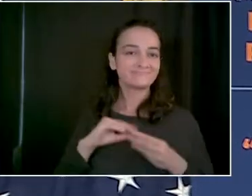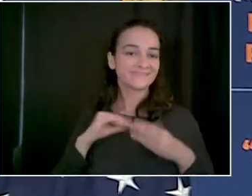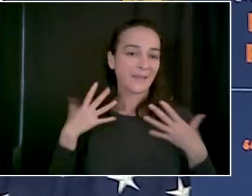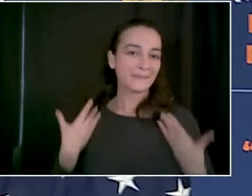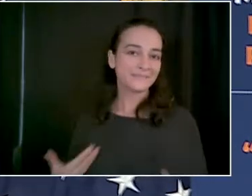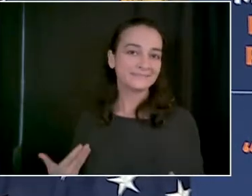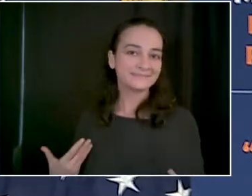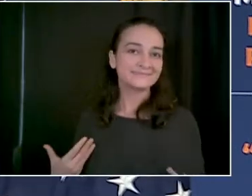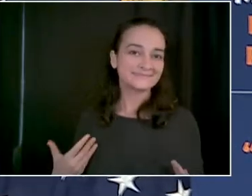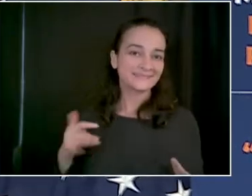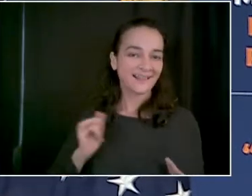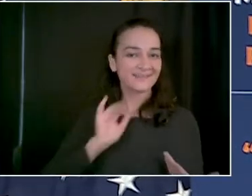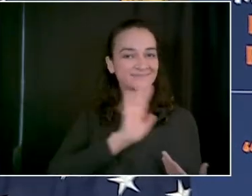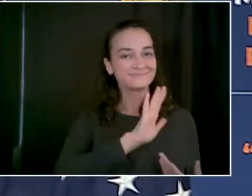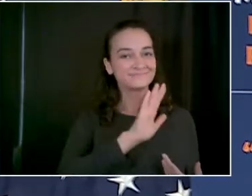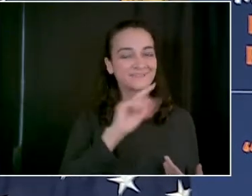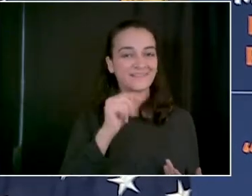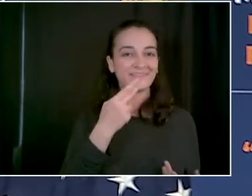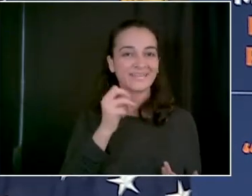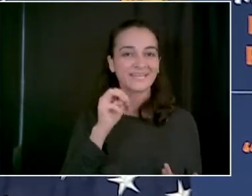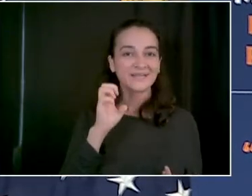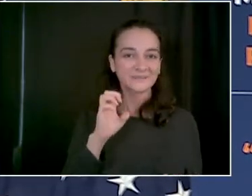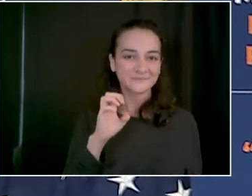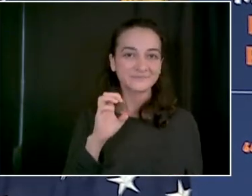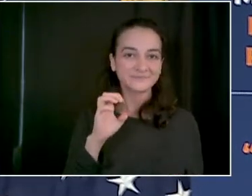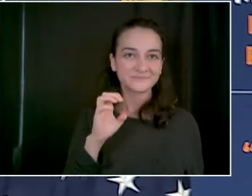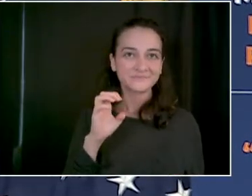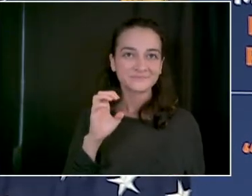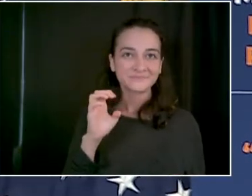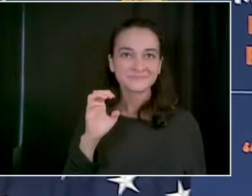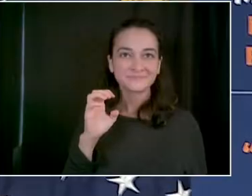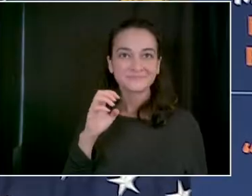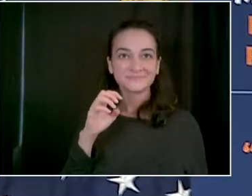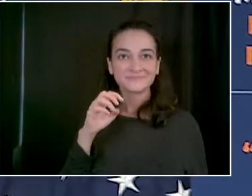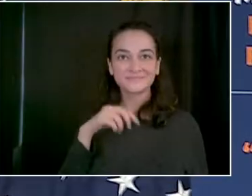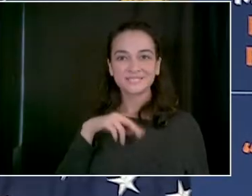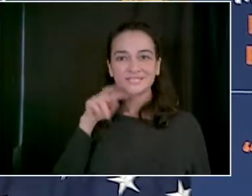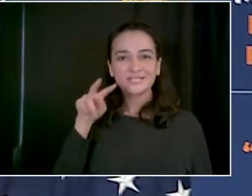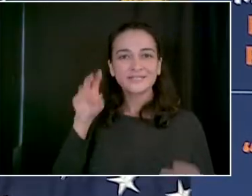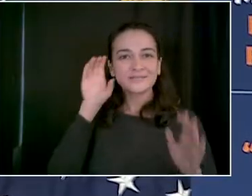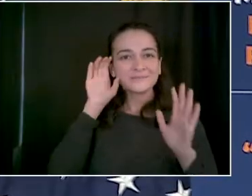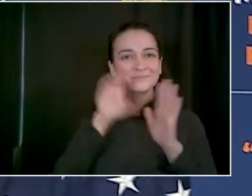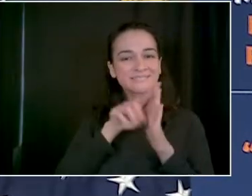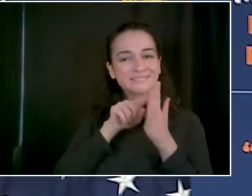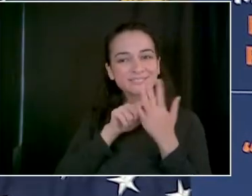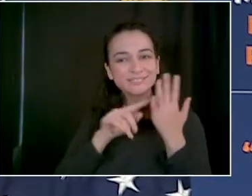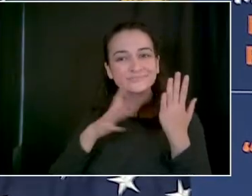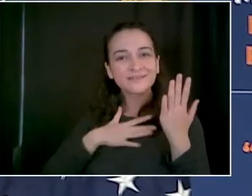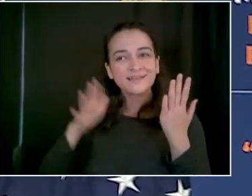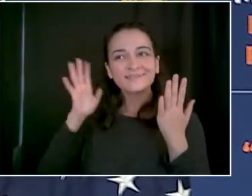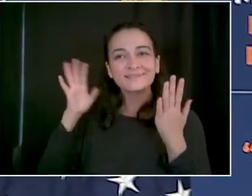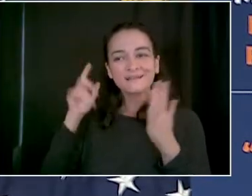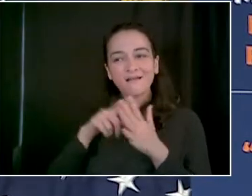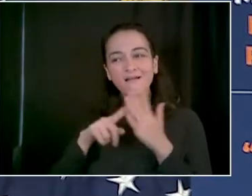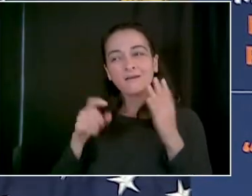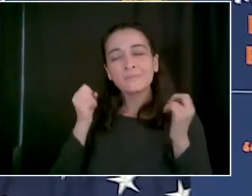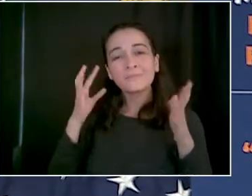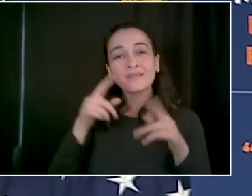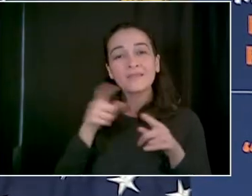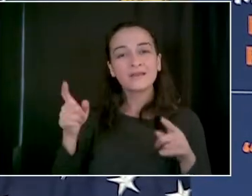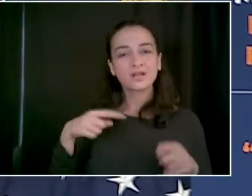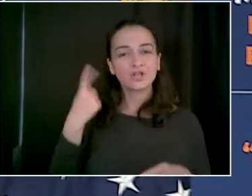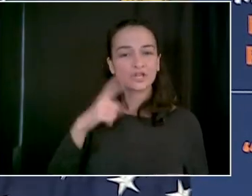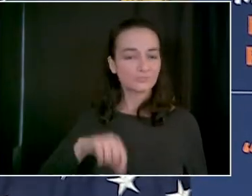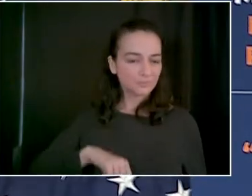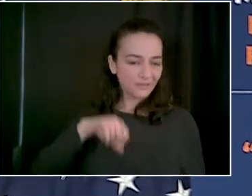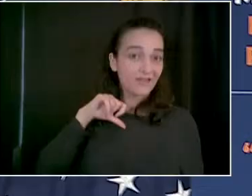themselves. No matter what they were going through, you couldn't see it by what their attire was showing. And